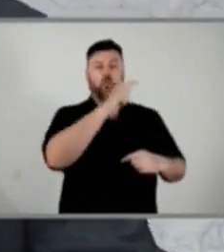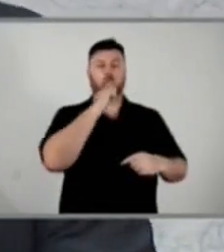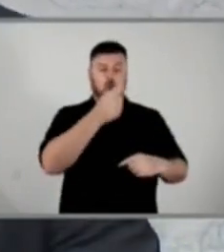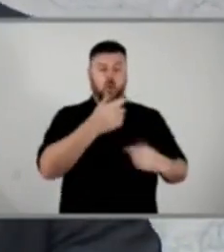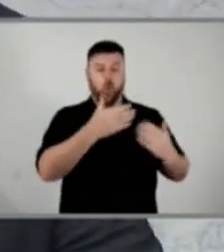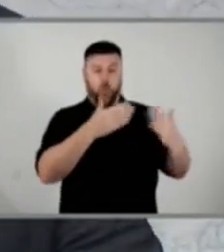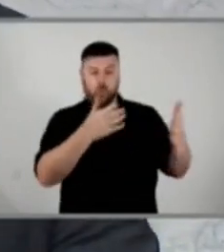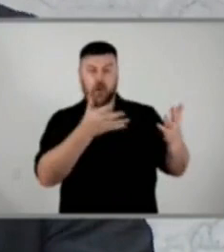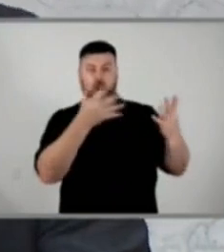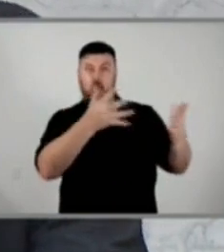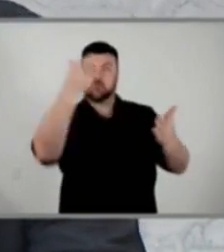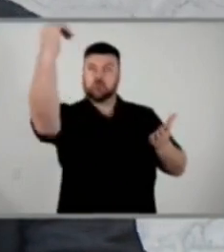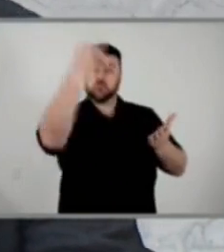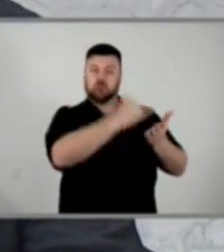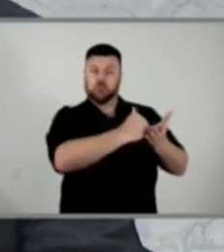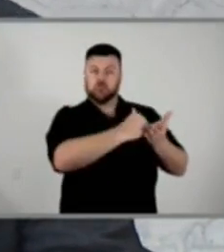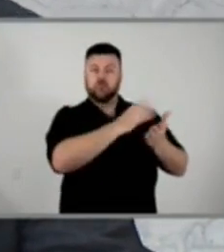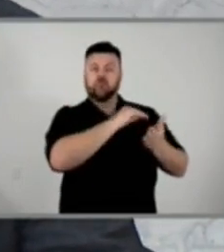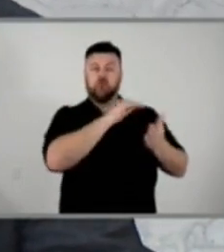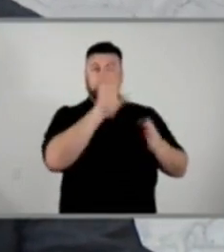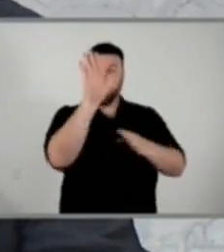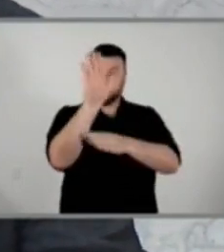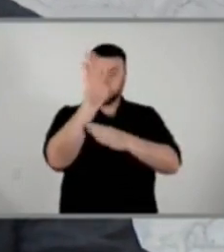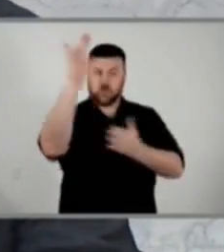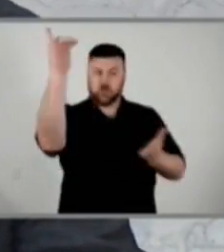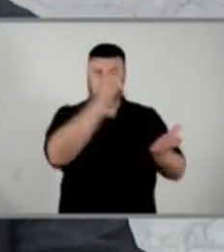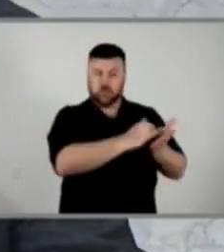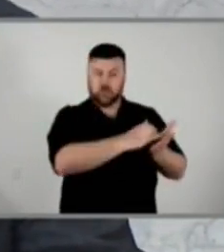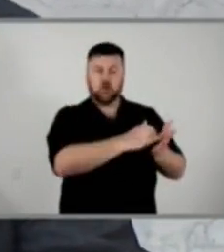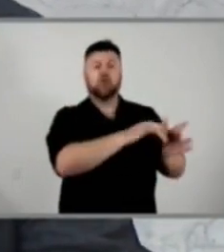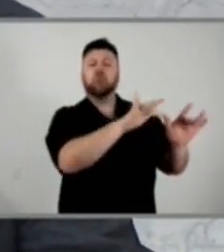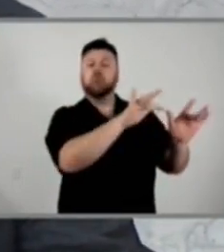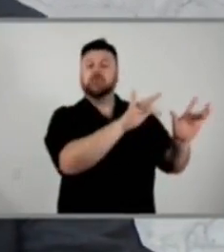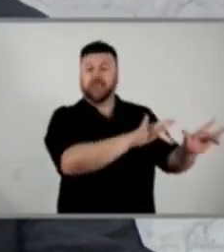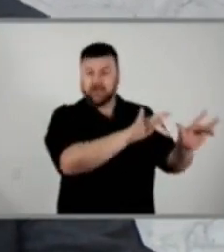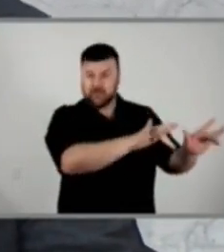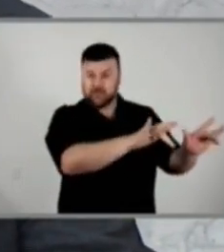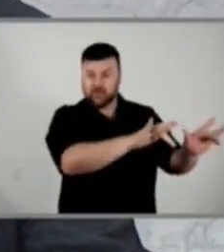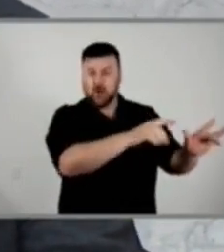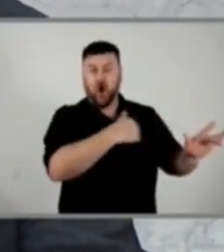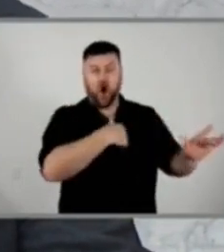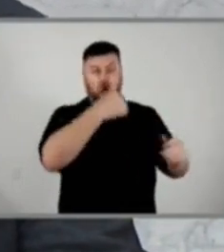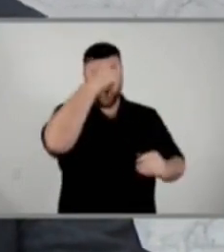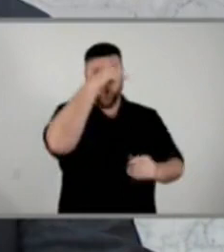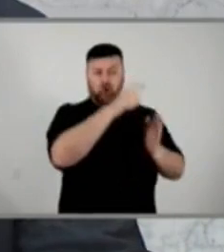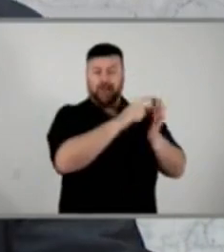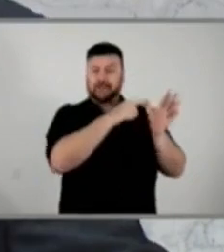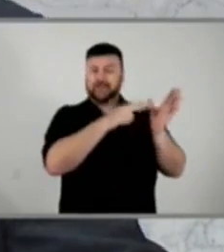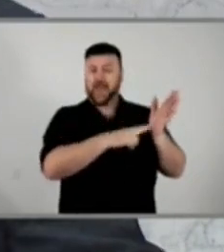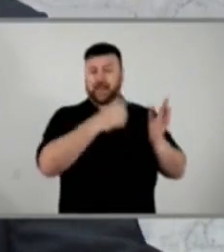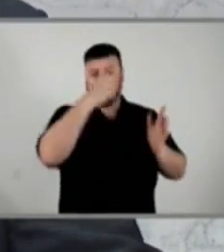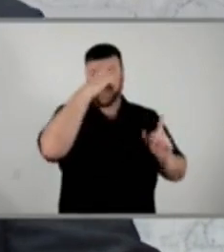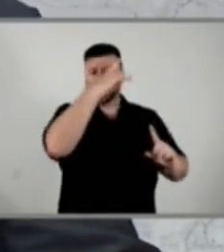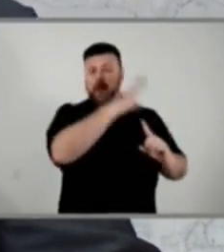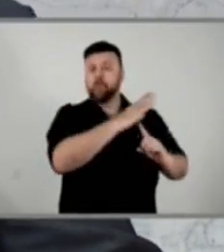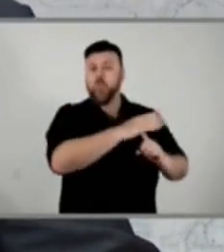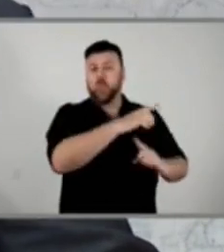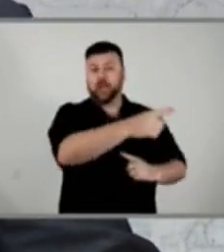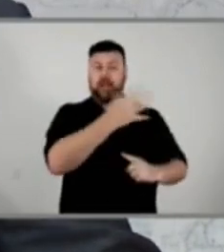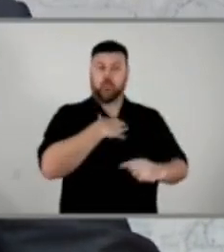That day isn't here yet. But I know that it's a priority for the Premier, because he wants to see Victorians come